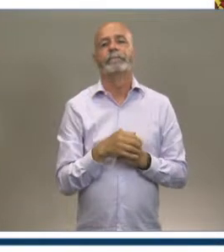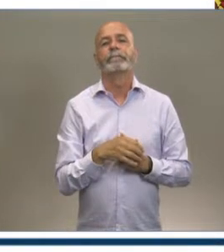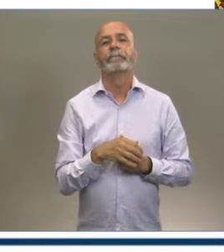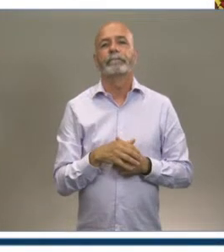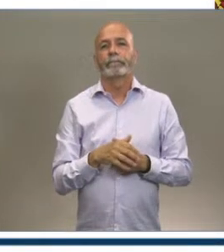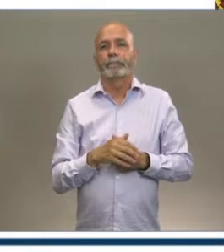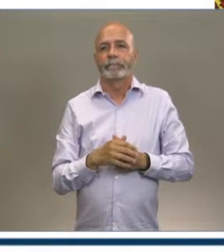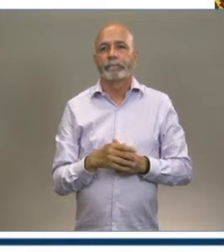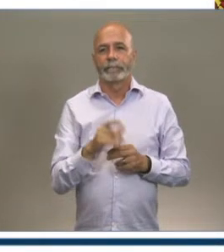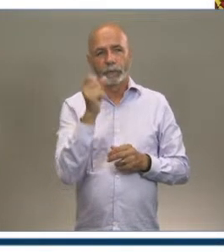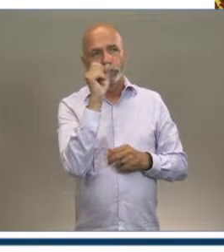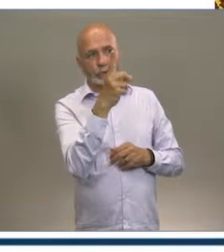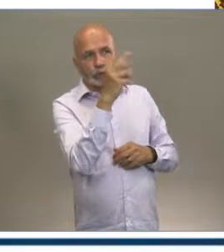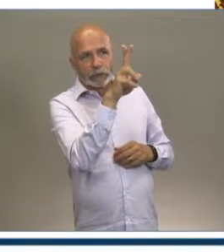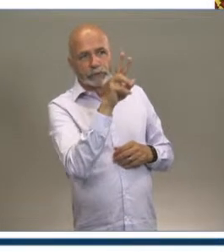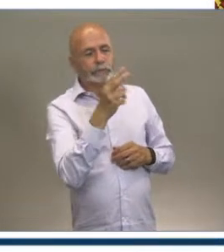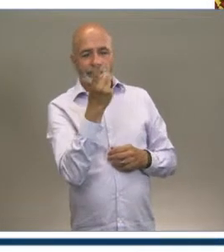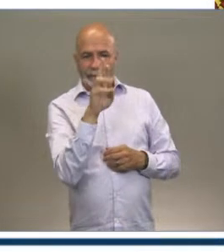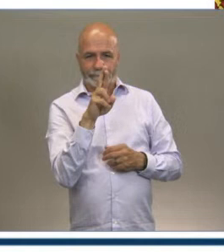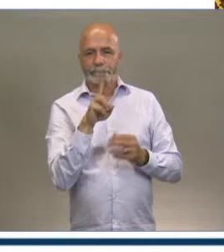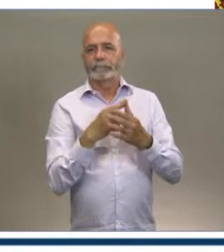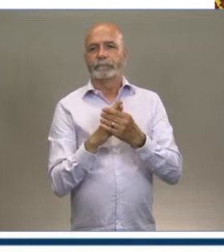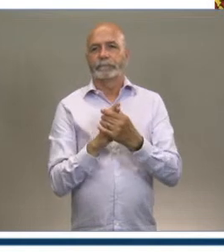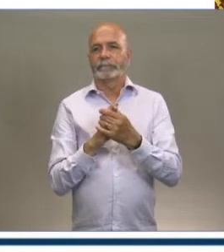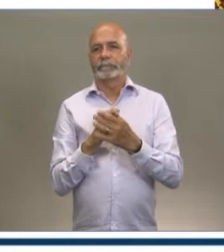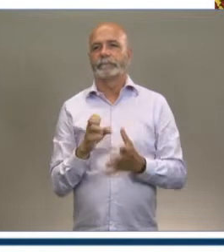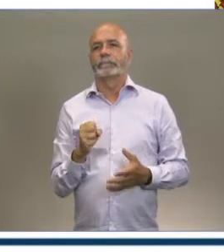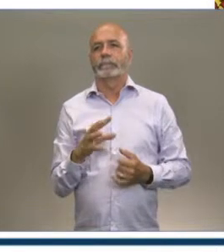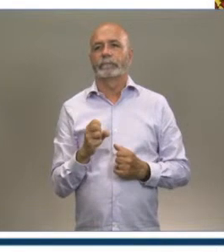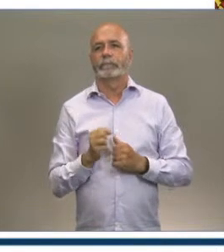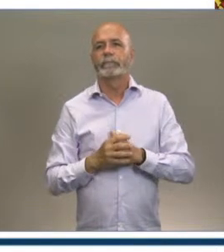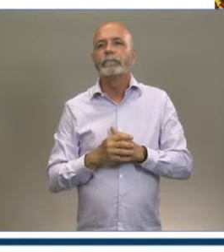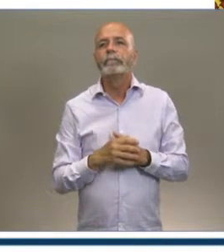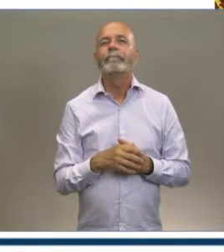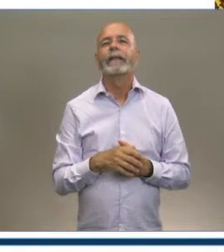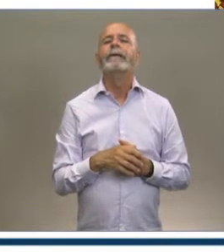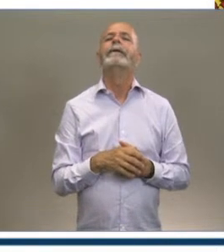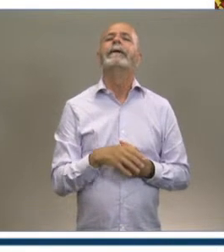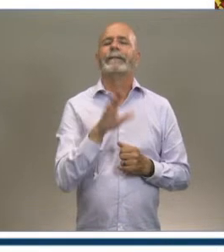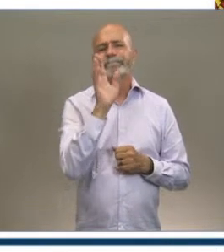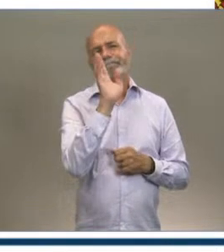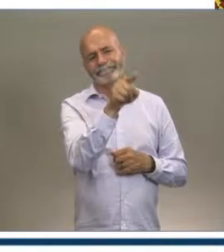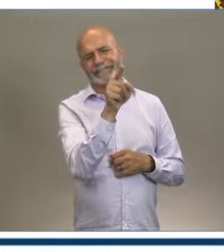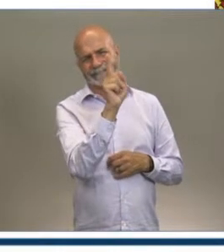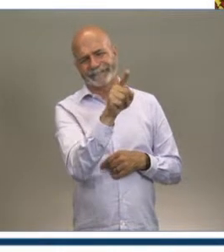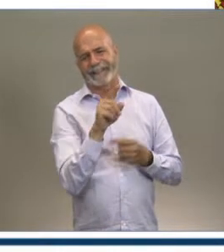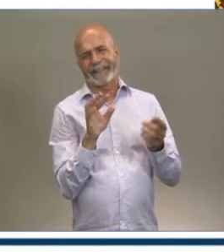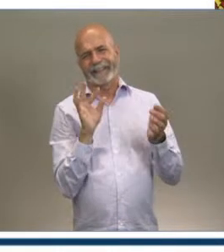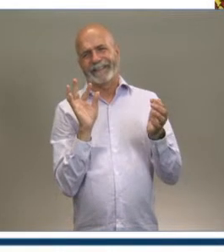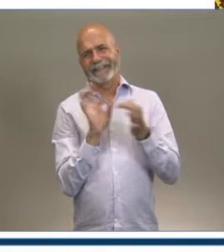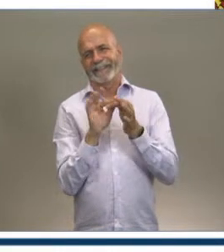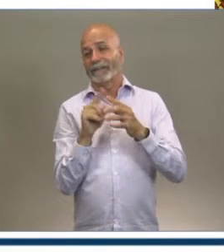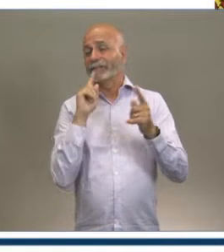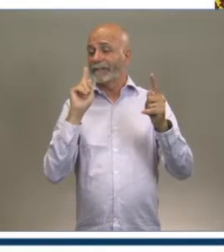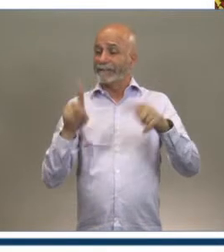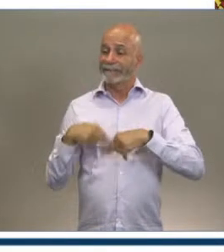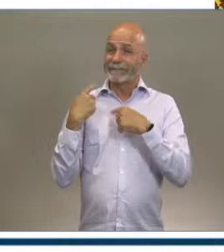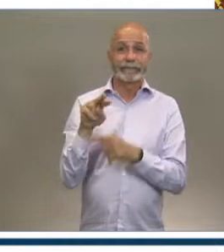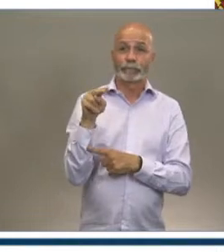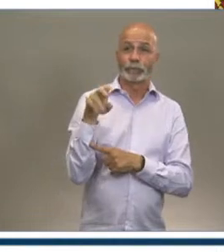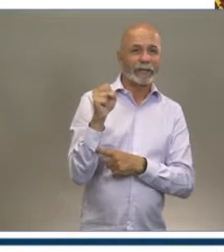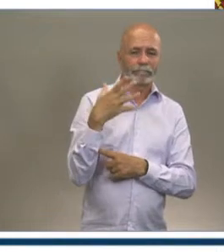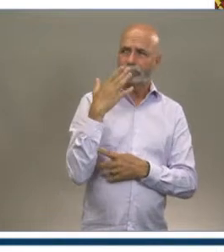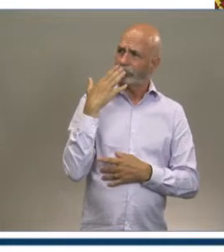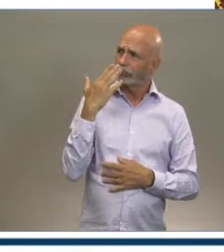Dr. Strang. You said in your remarks that Nova Scotia has done well during the pandemic, but we